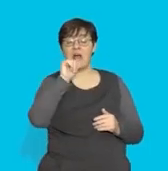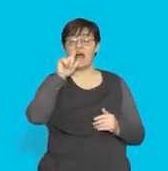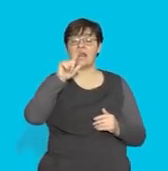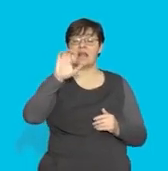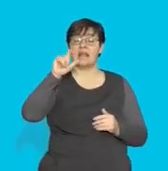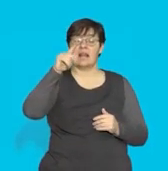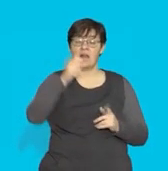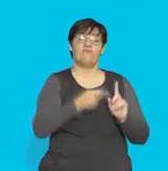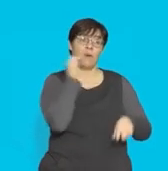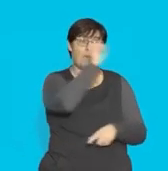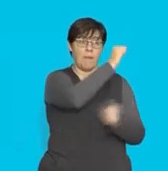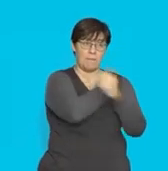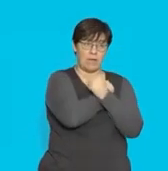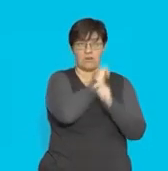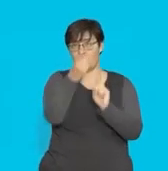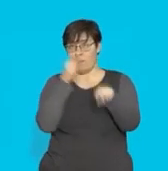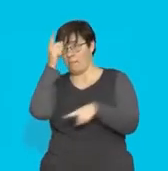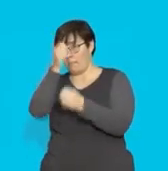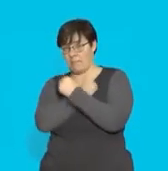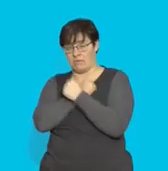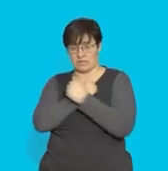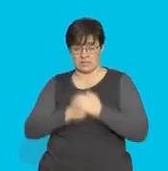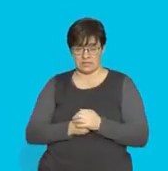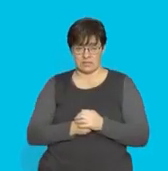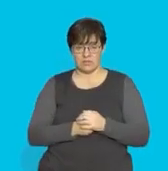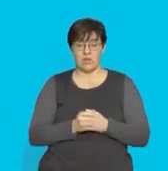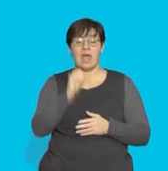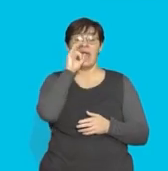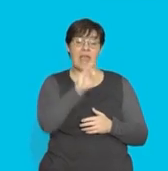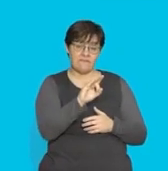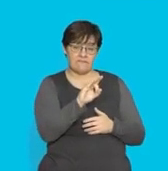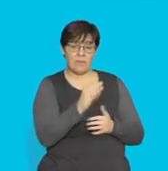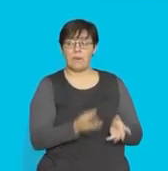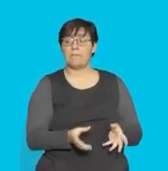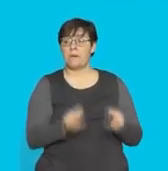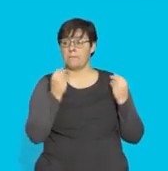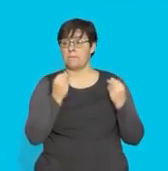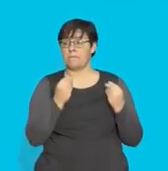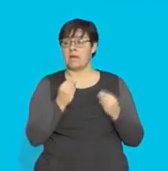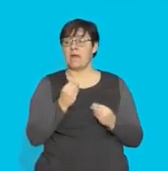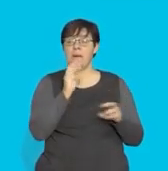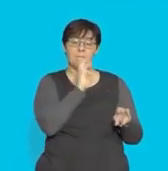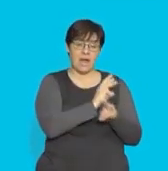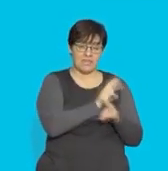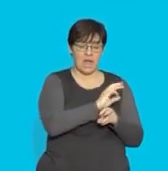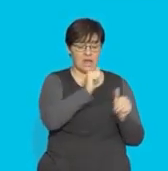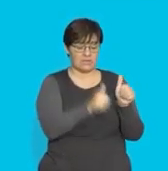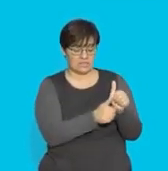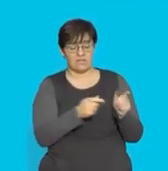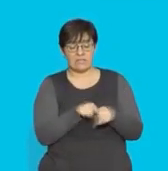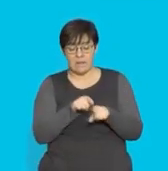alleles come from the parent. And we know that this means that individual F would have inherited a recessive allele from the